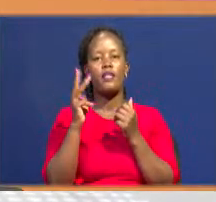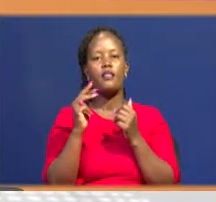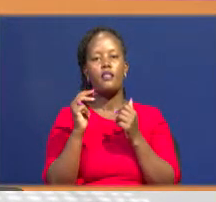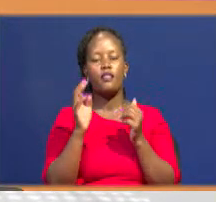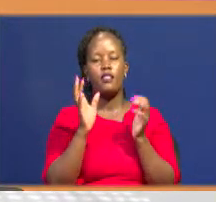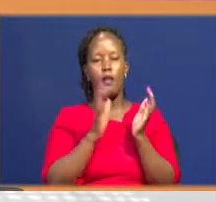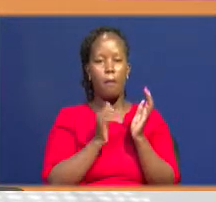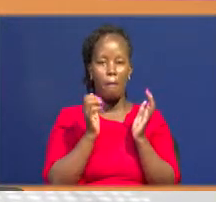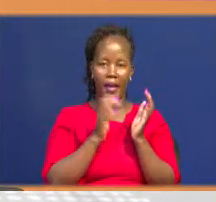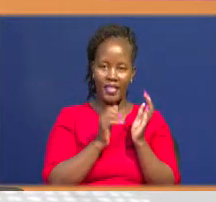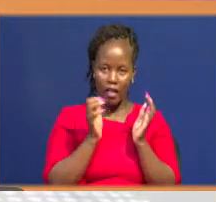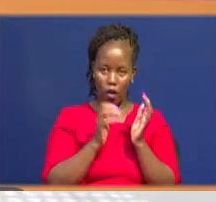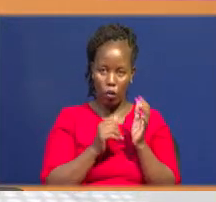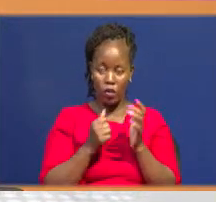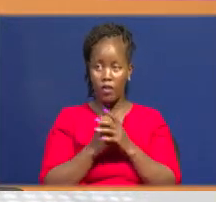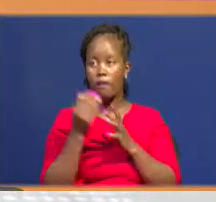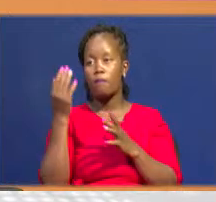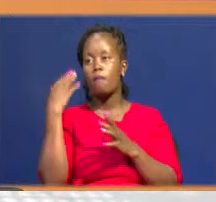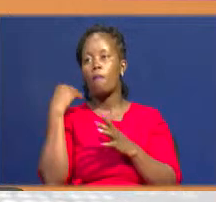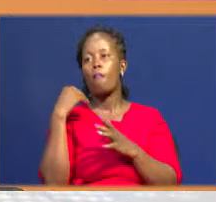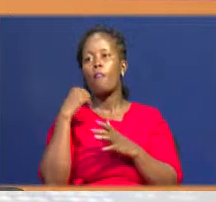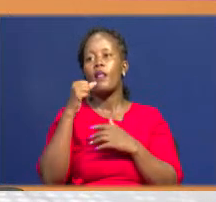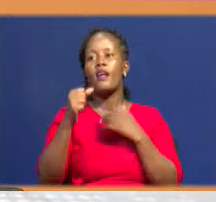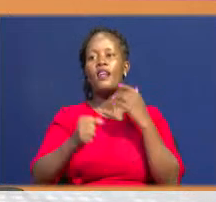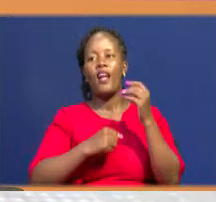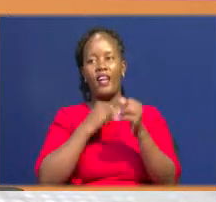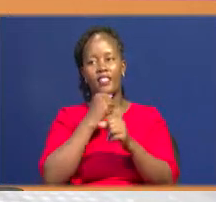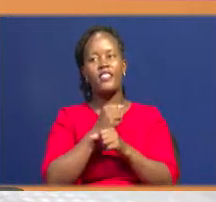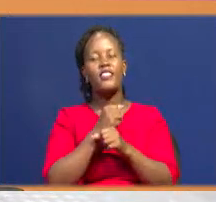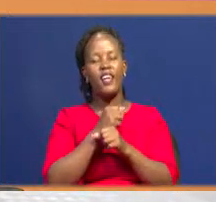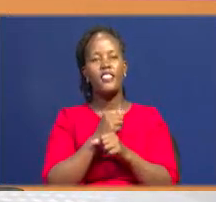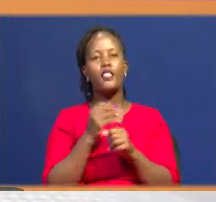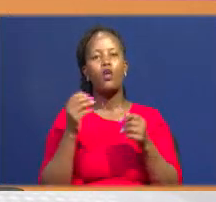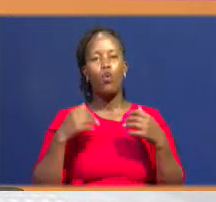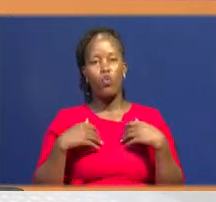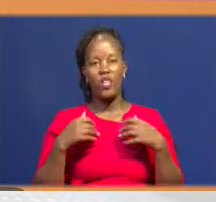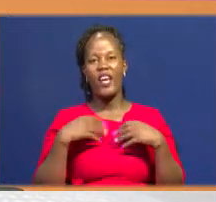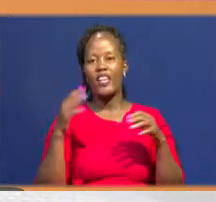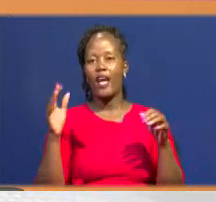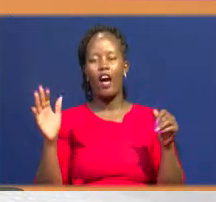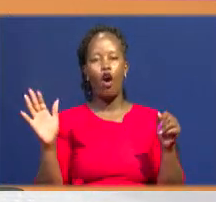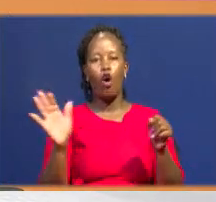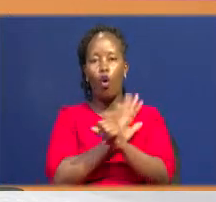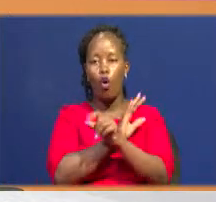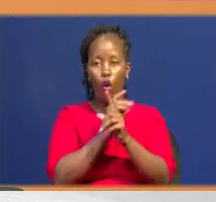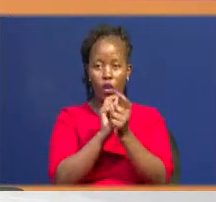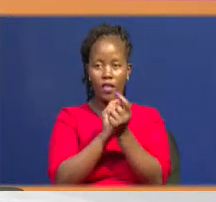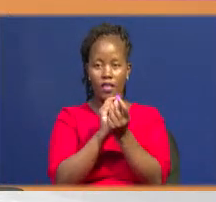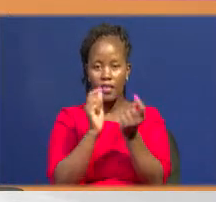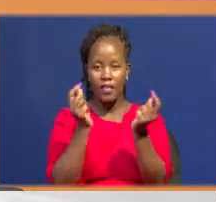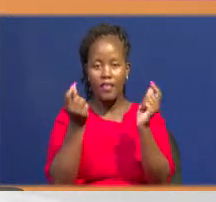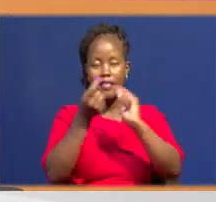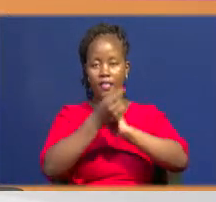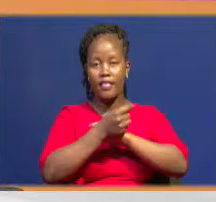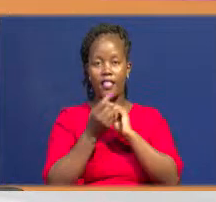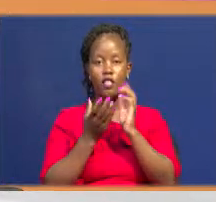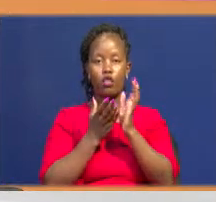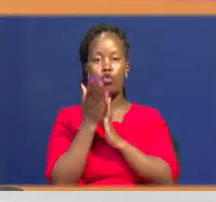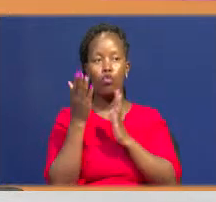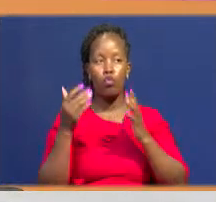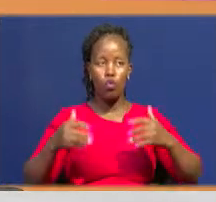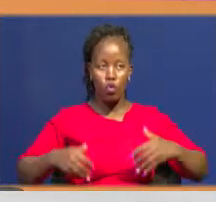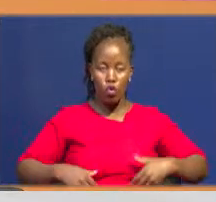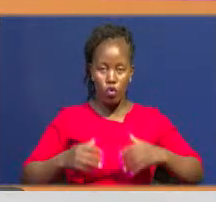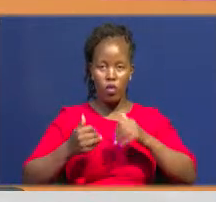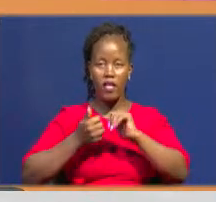by the Eastern Region. Last year, we saw a whole game changer in terms of youth sports